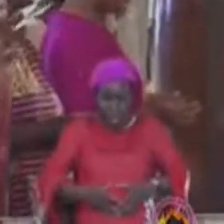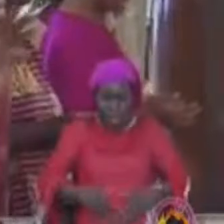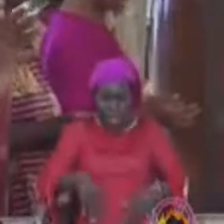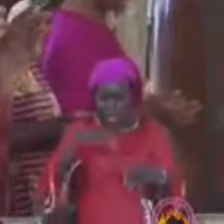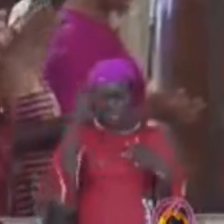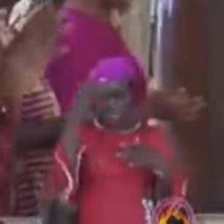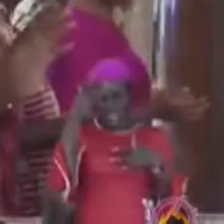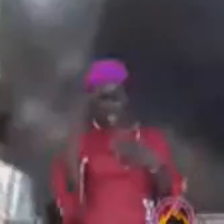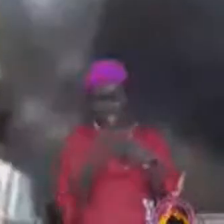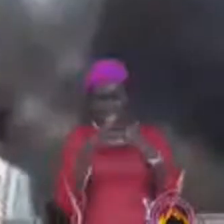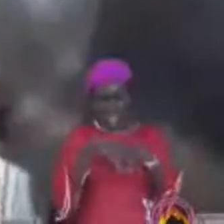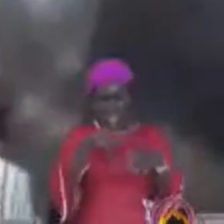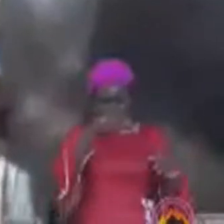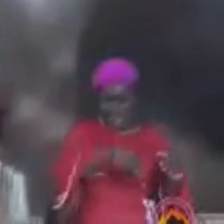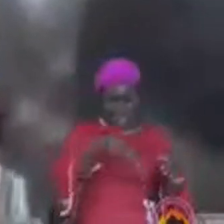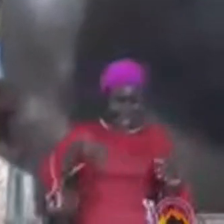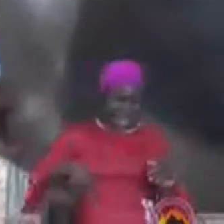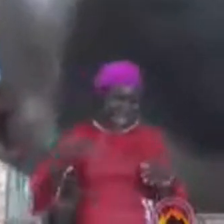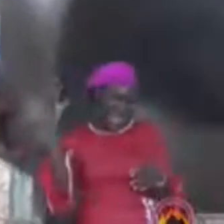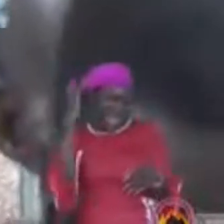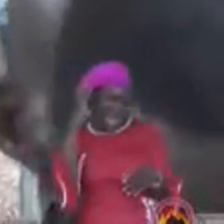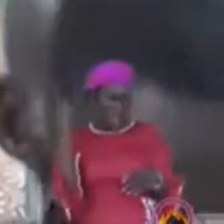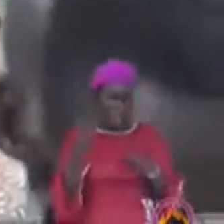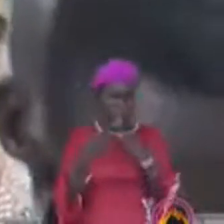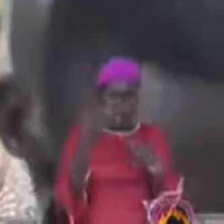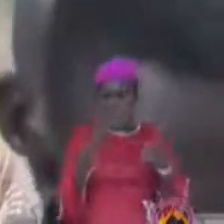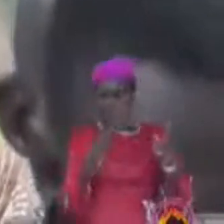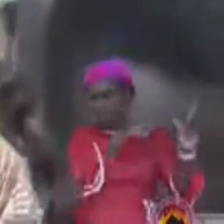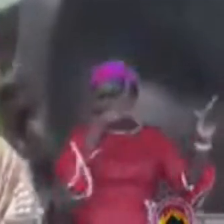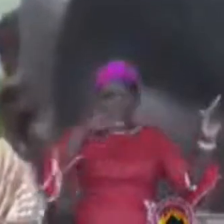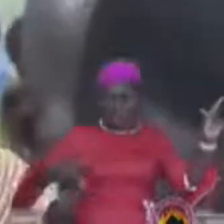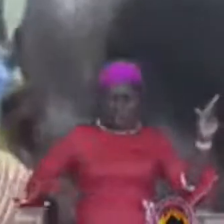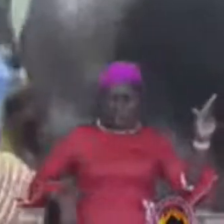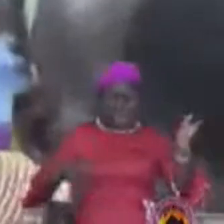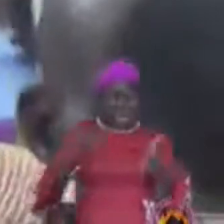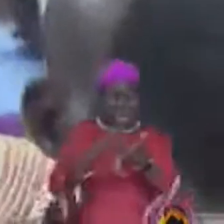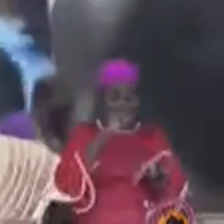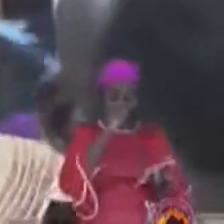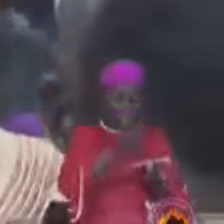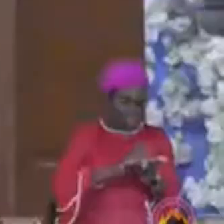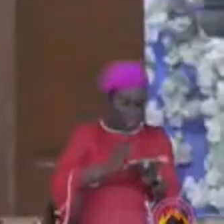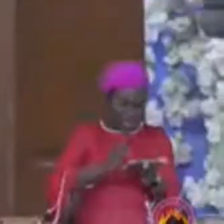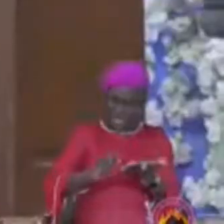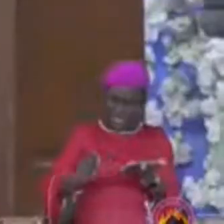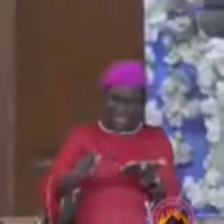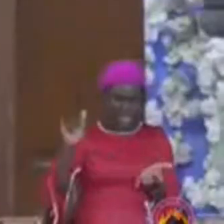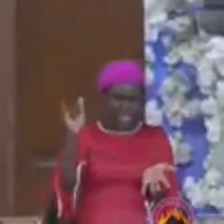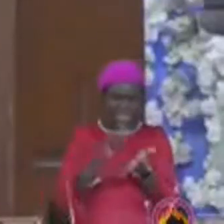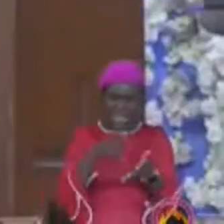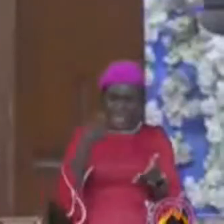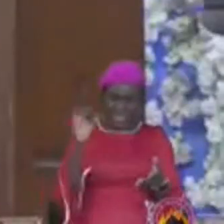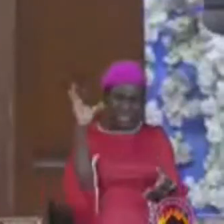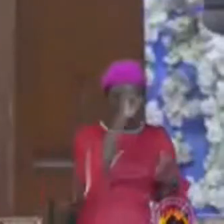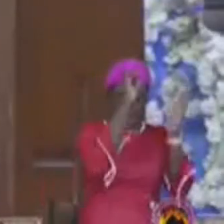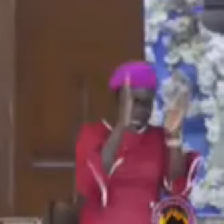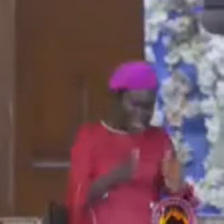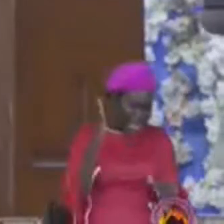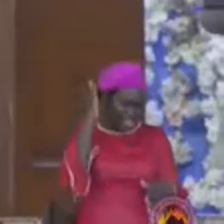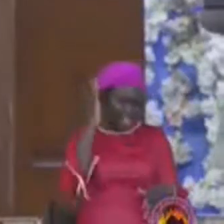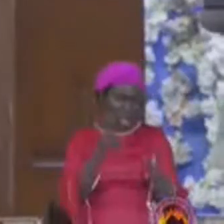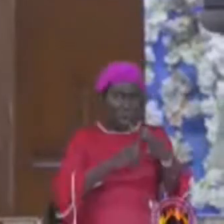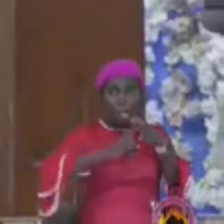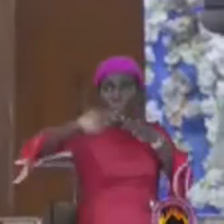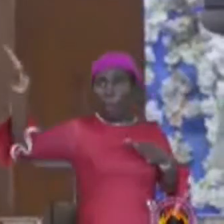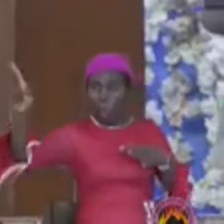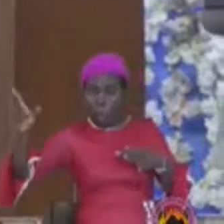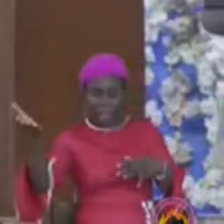legs. Hear the word of the Lord. It is written that the strangers shall fade away, and